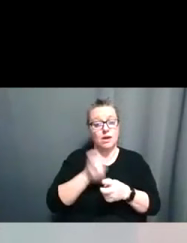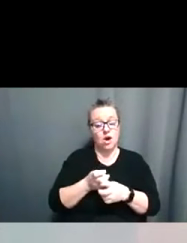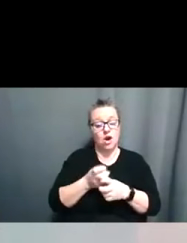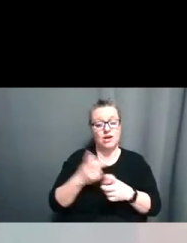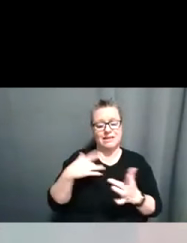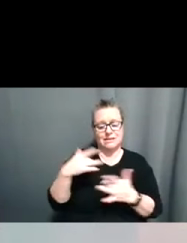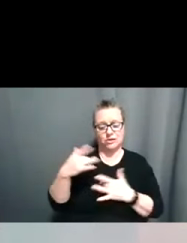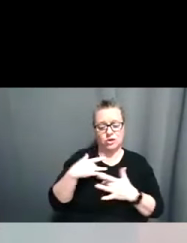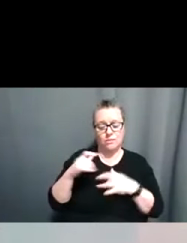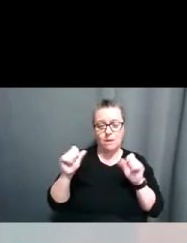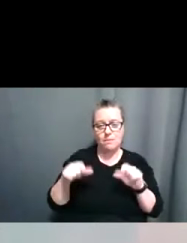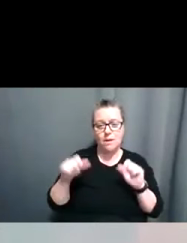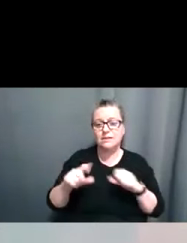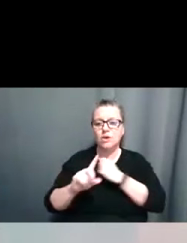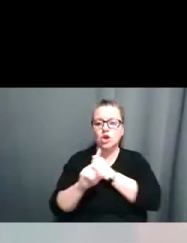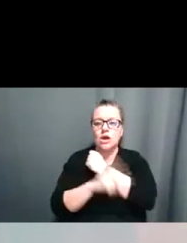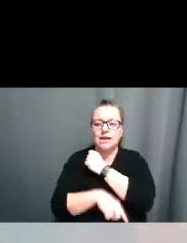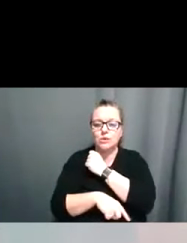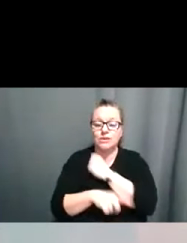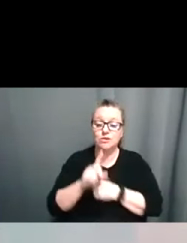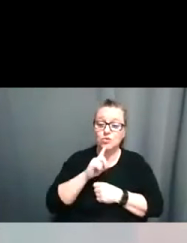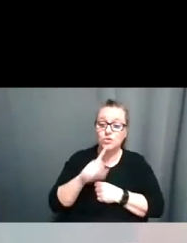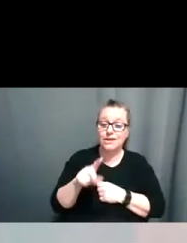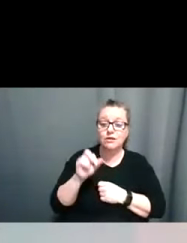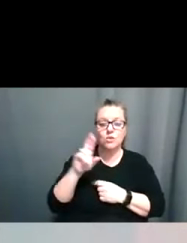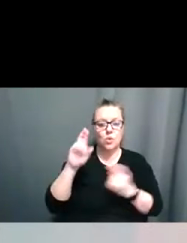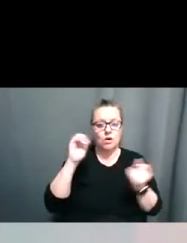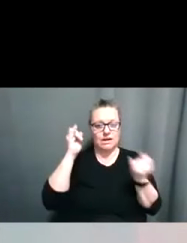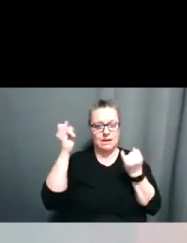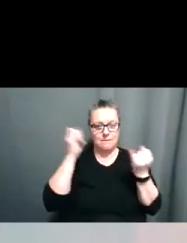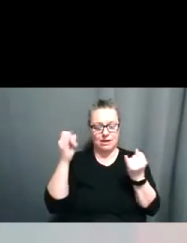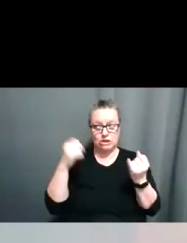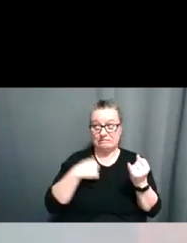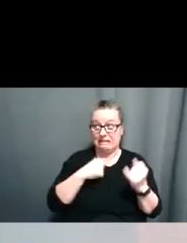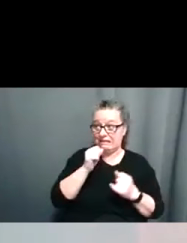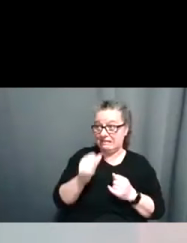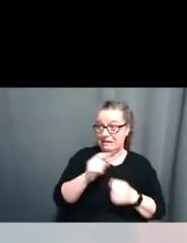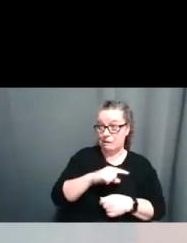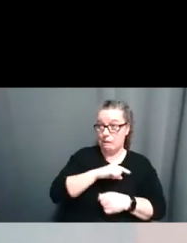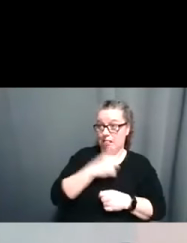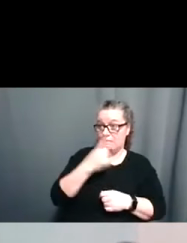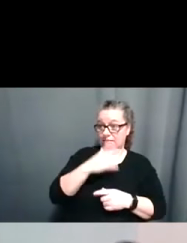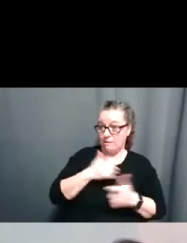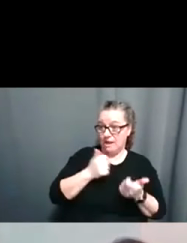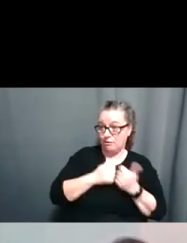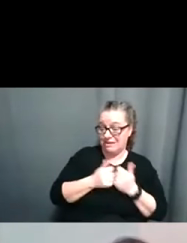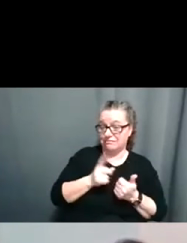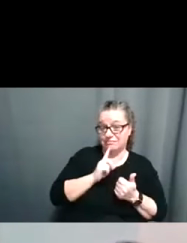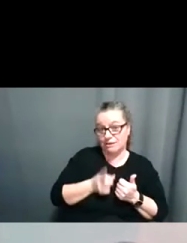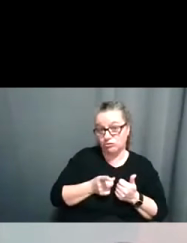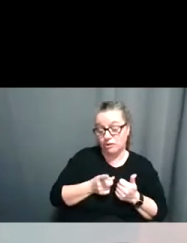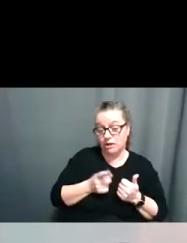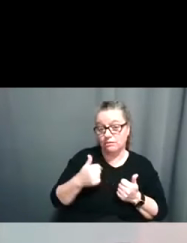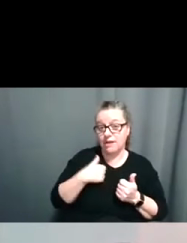concern about possible consequences, real or imagined. I didn't qualify for the race. That's real. And